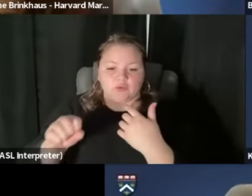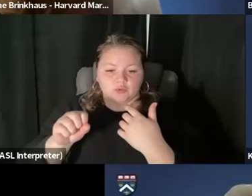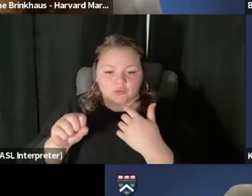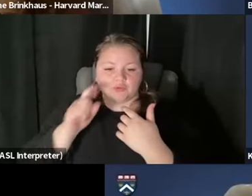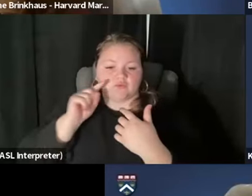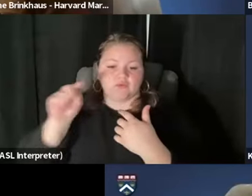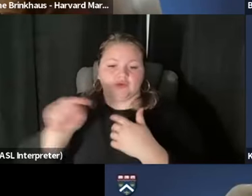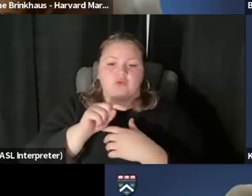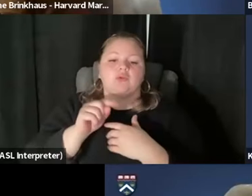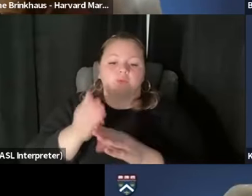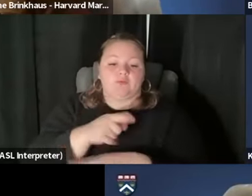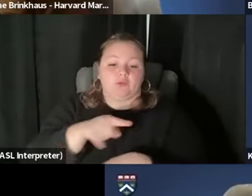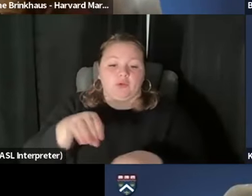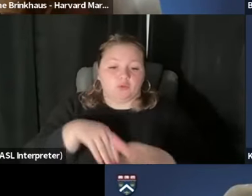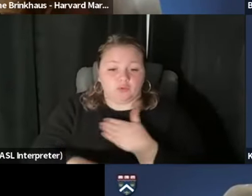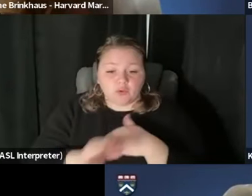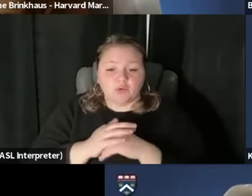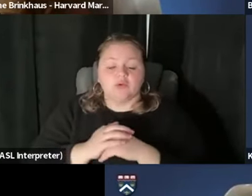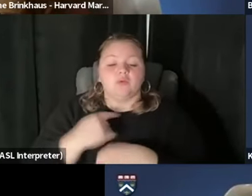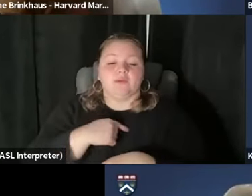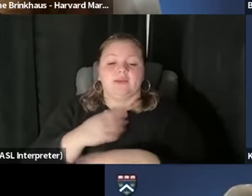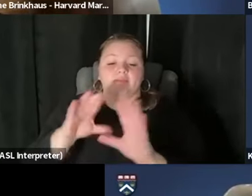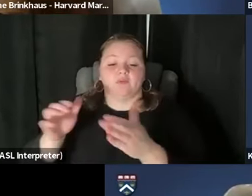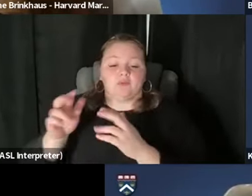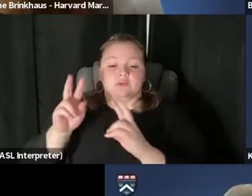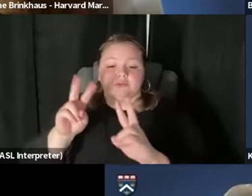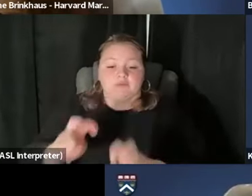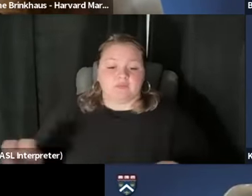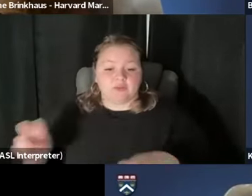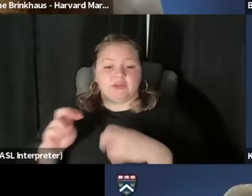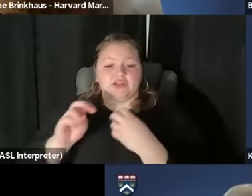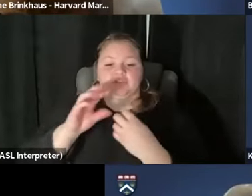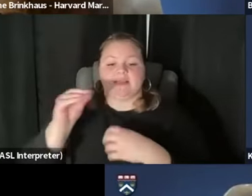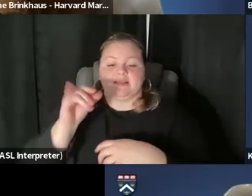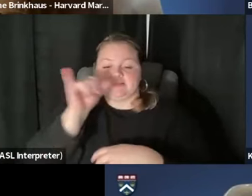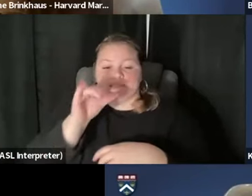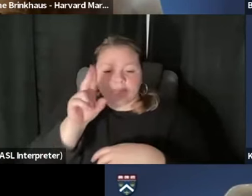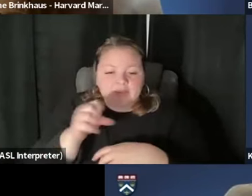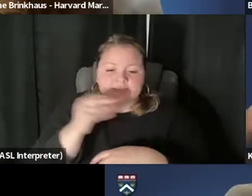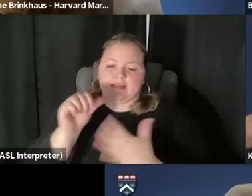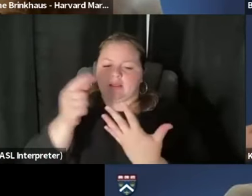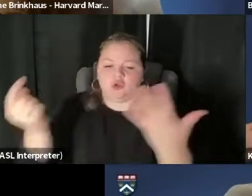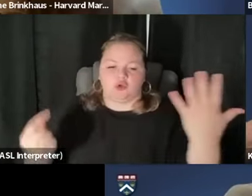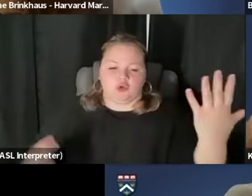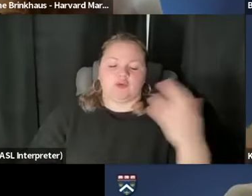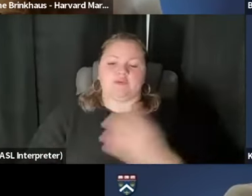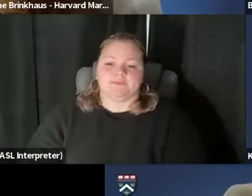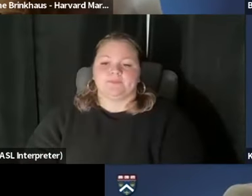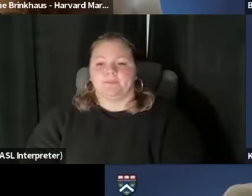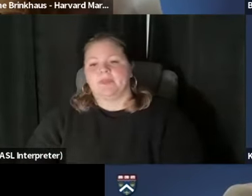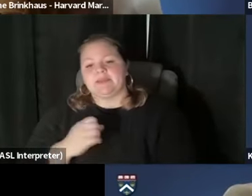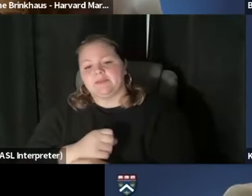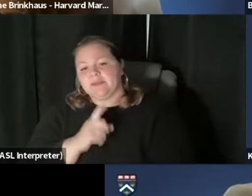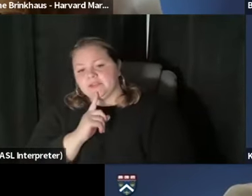course evaluations you can access. We have syllabi. We can work with you and make sure that we can